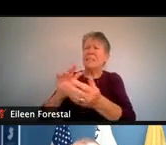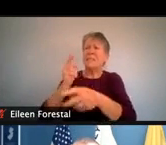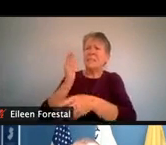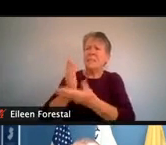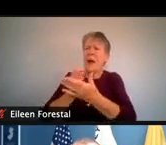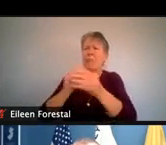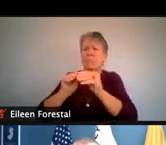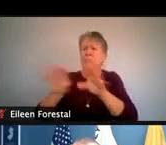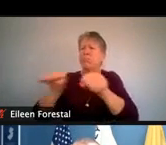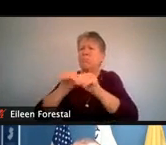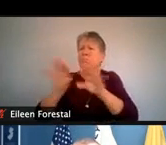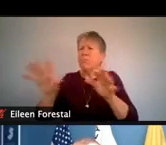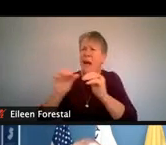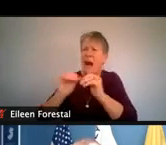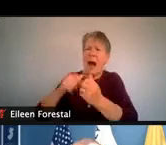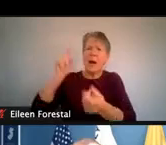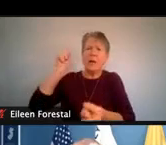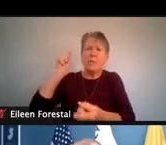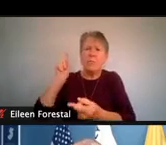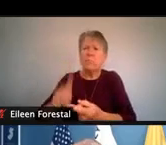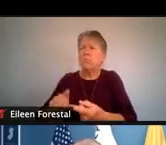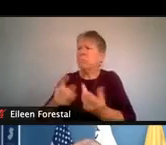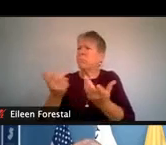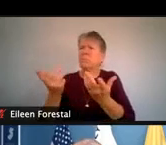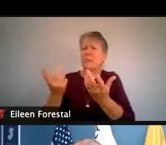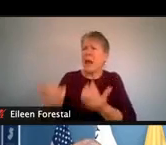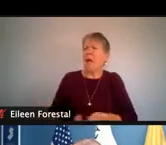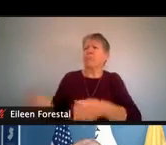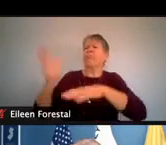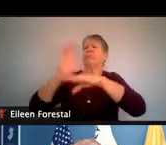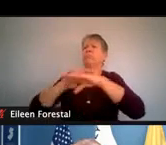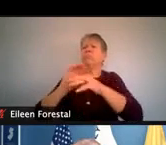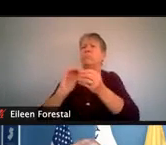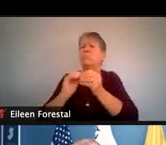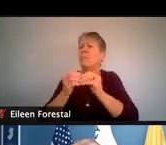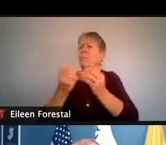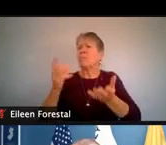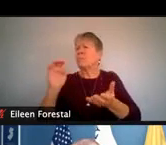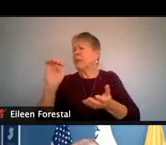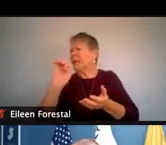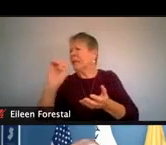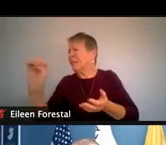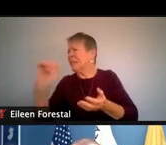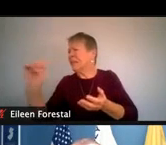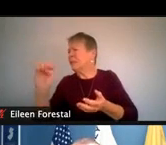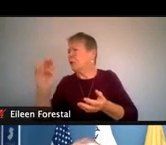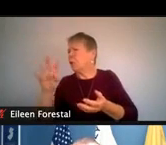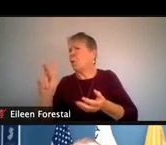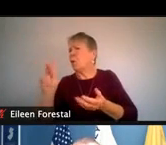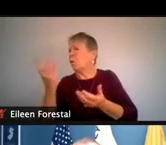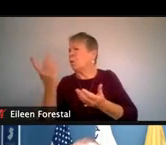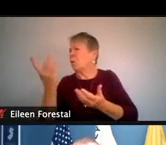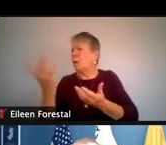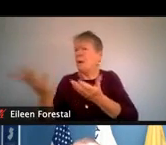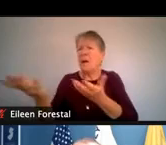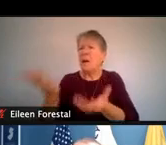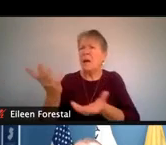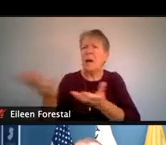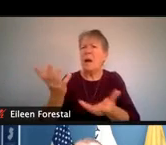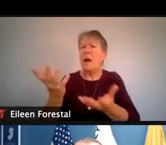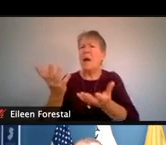extent in the North Ward. So we have been, Judy and team have been plussing up testing resources,